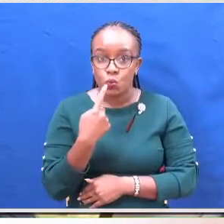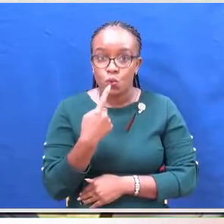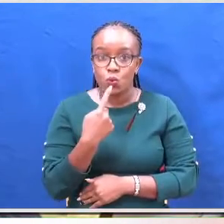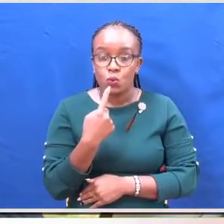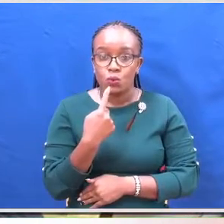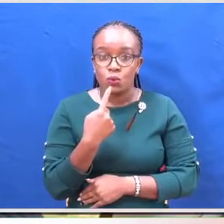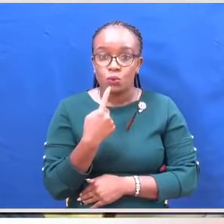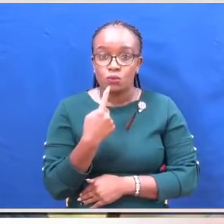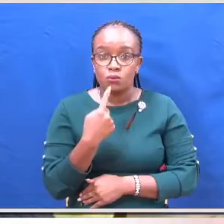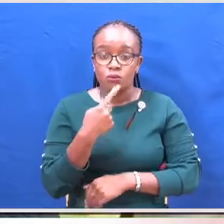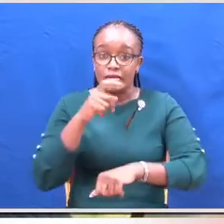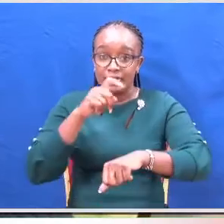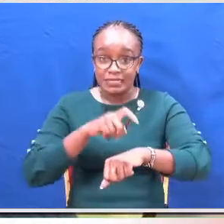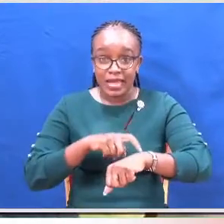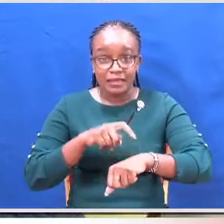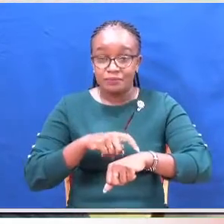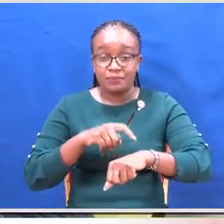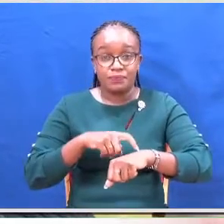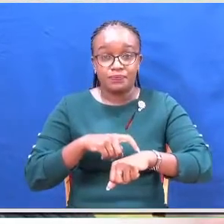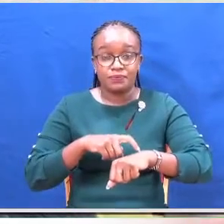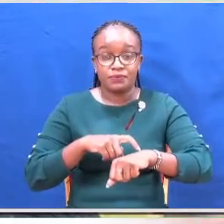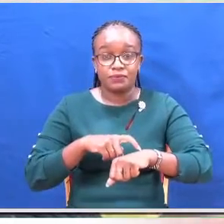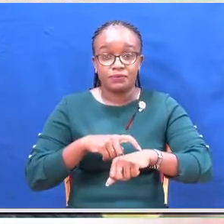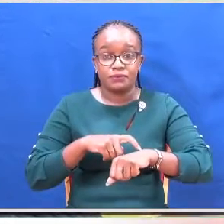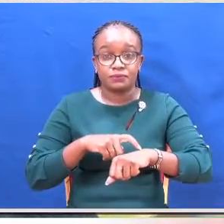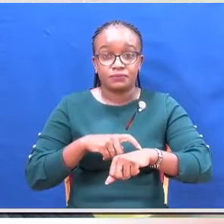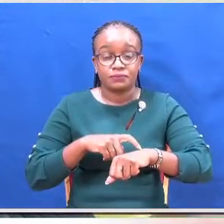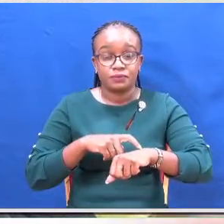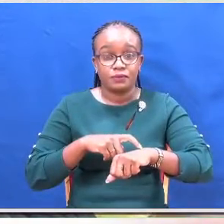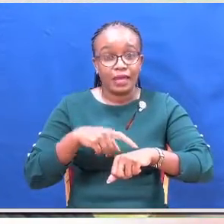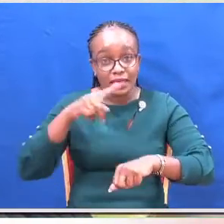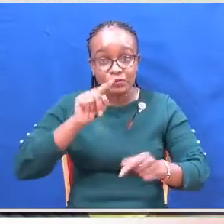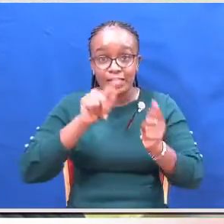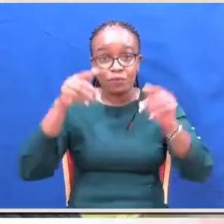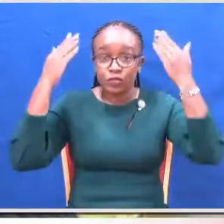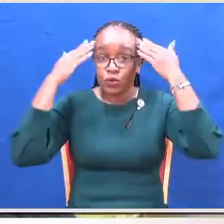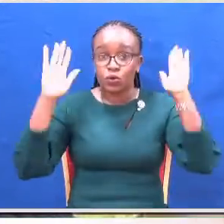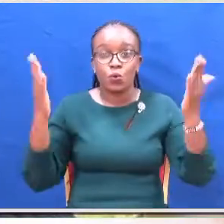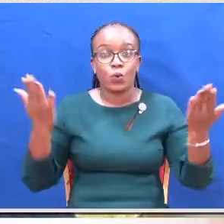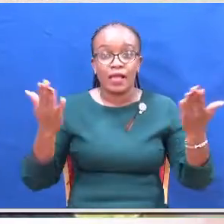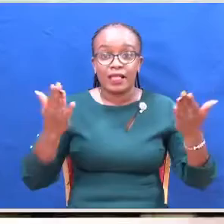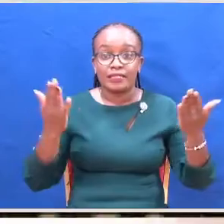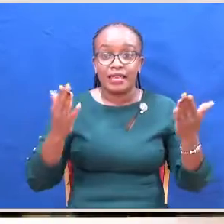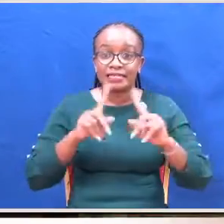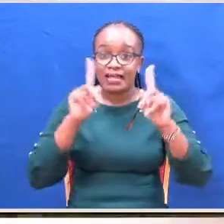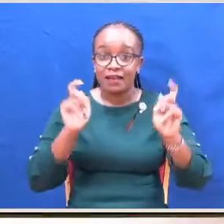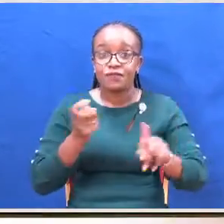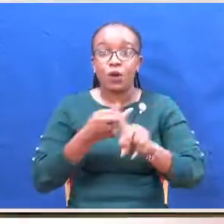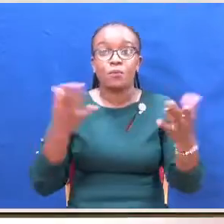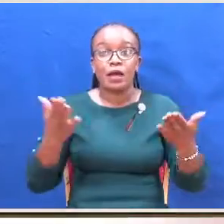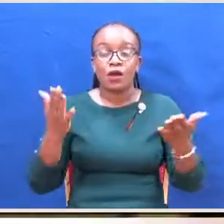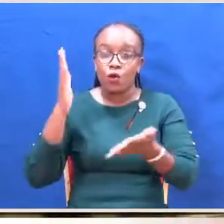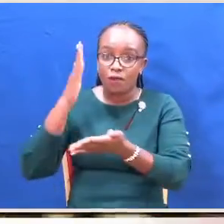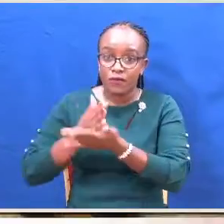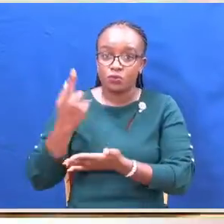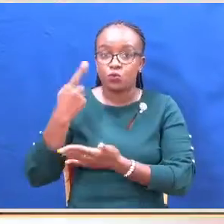far, we do not know the originating point of the examination to her phone. She has confirmed to us